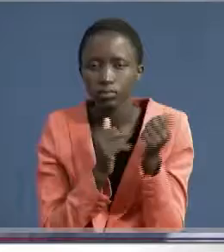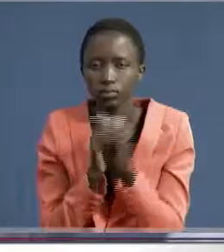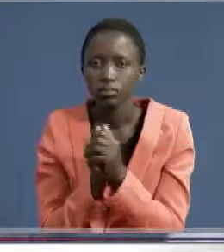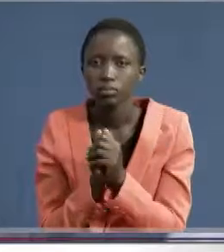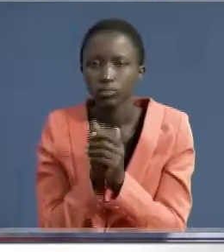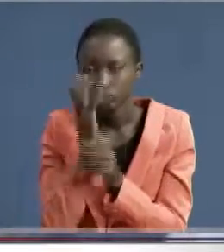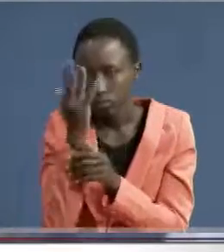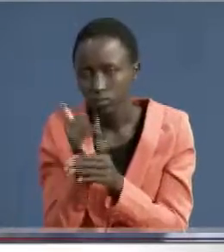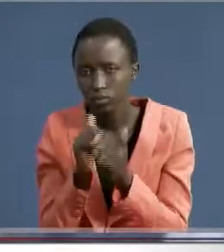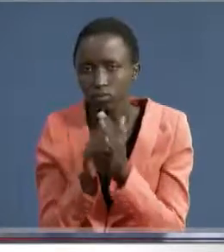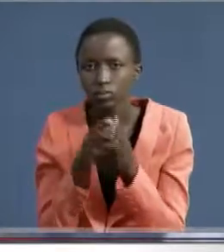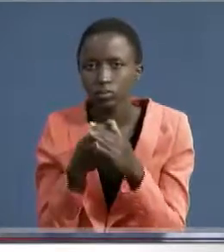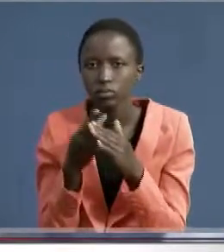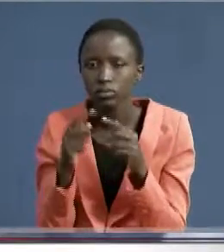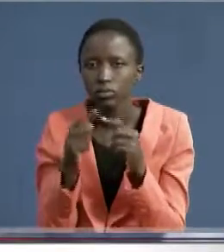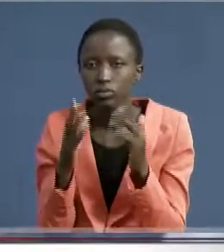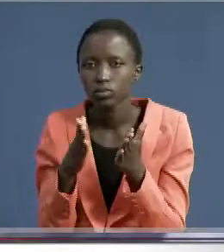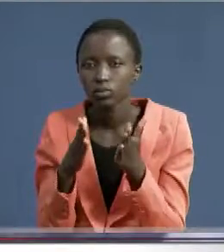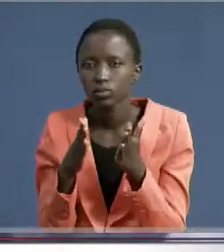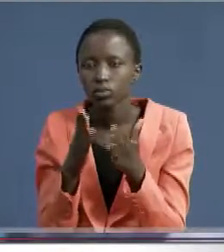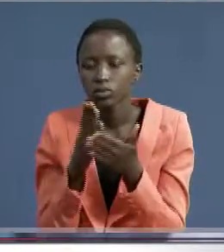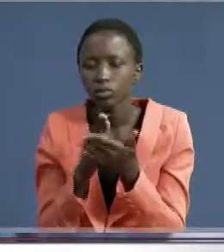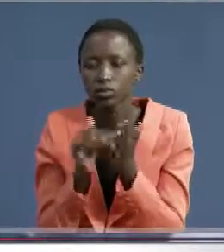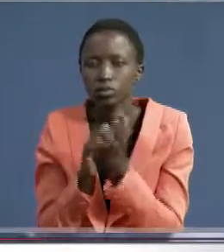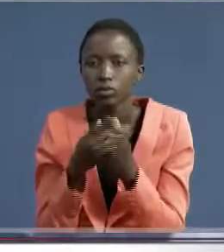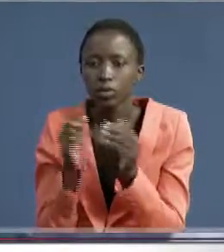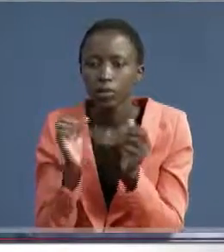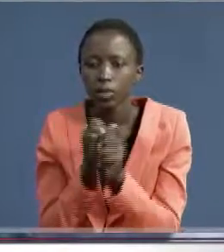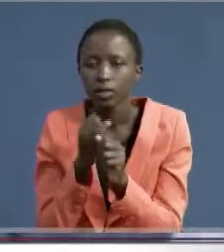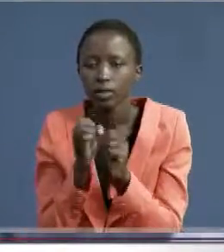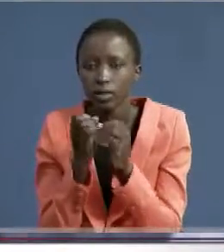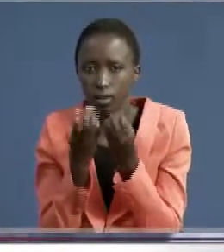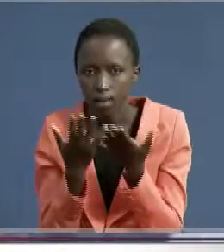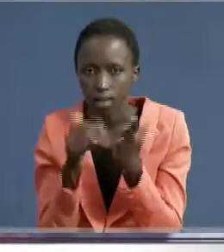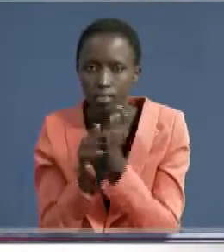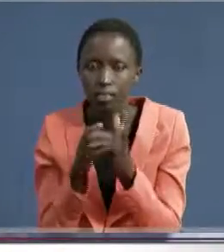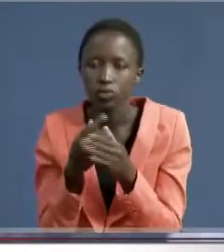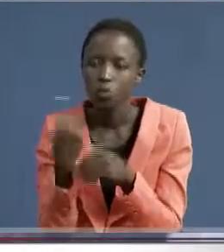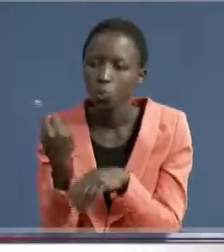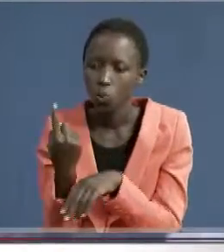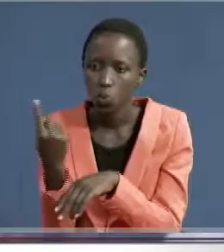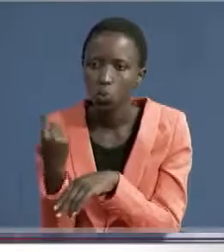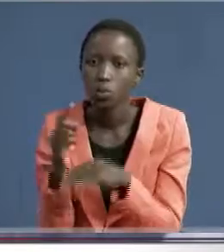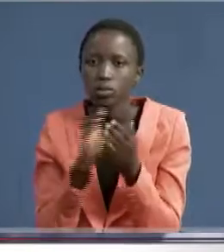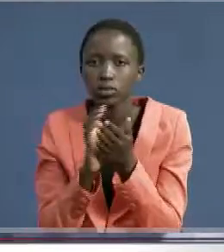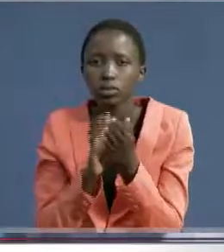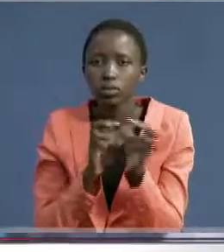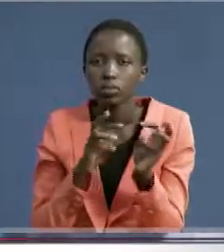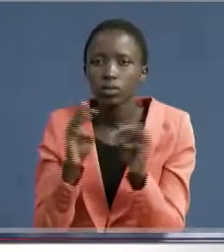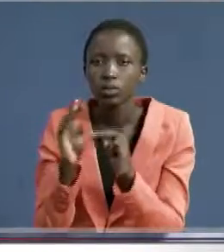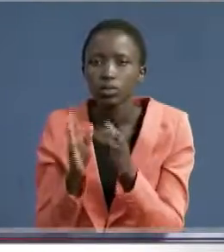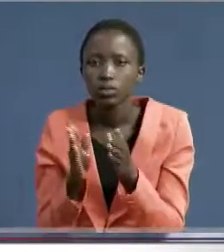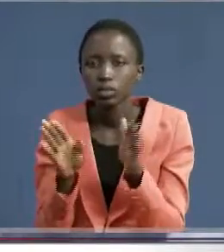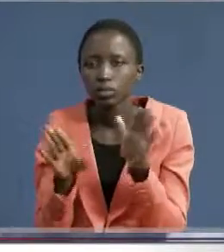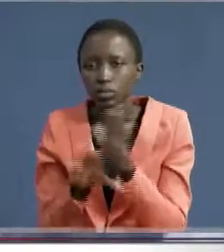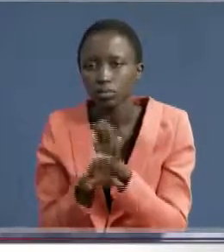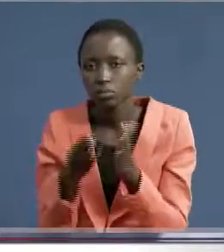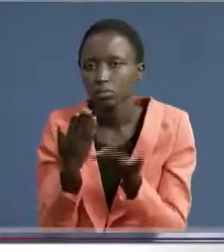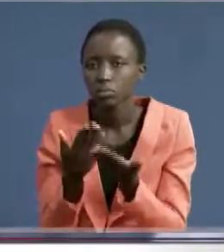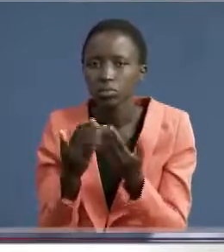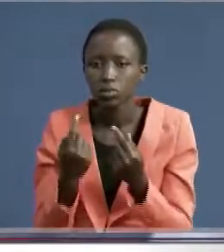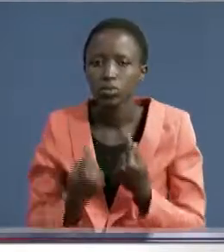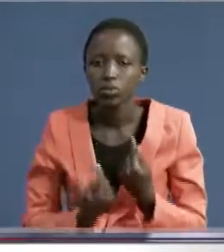because trespassers are trespassers. We have made it clear that only the center manager and his deputy, and maybe the